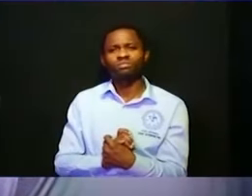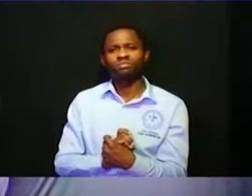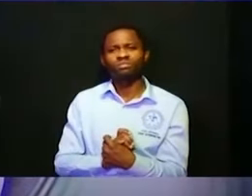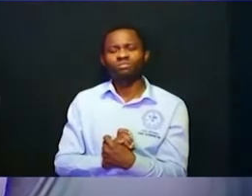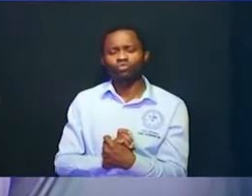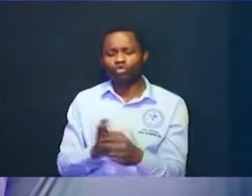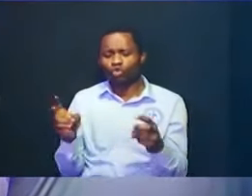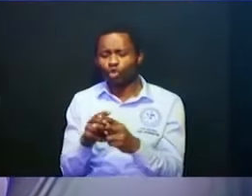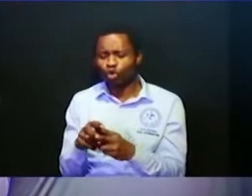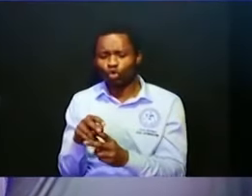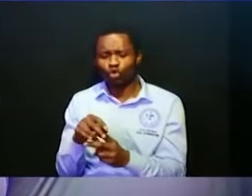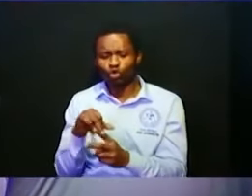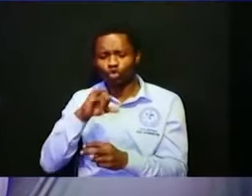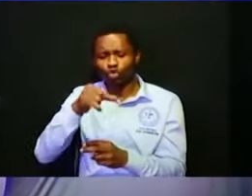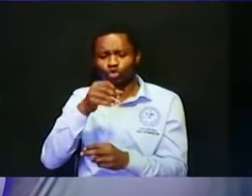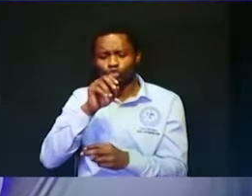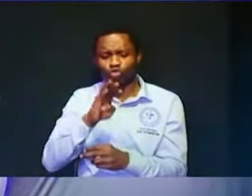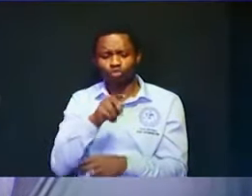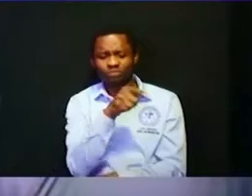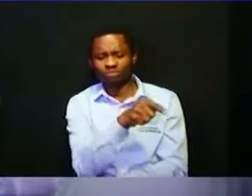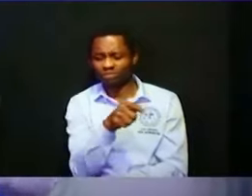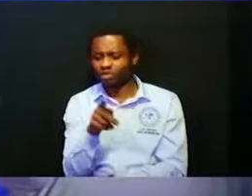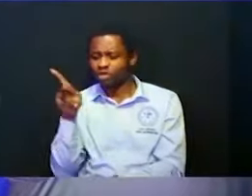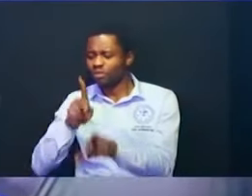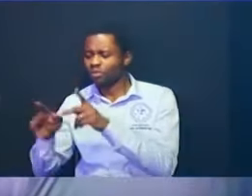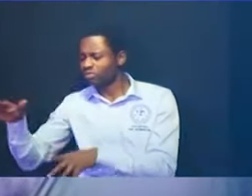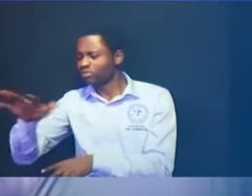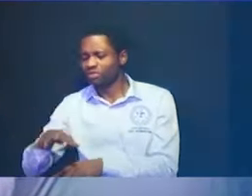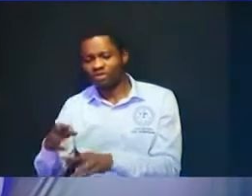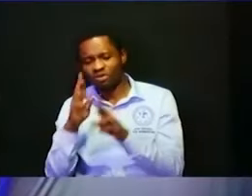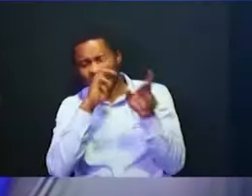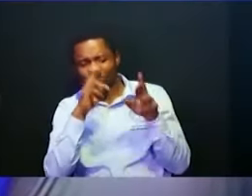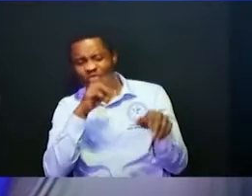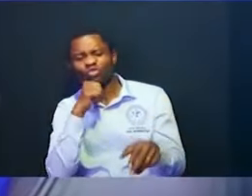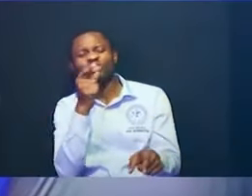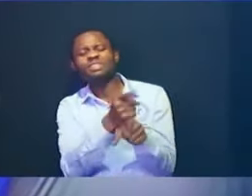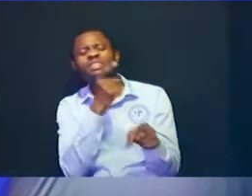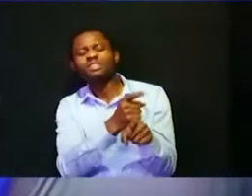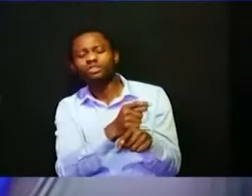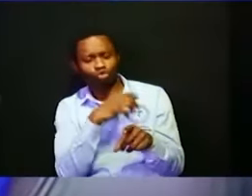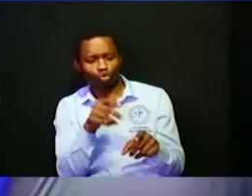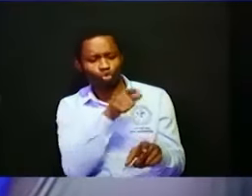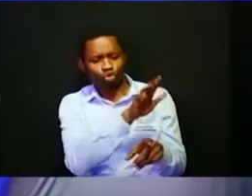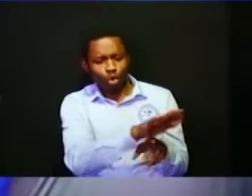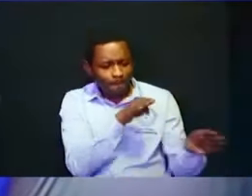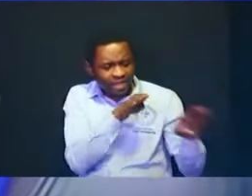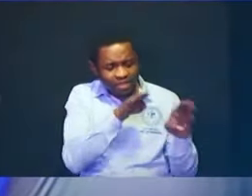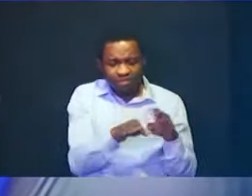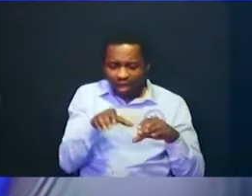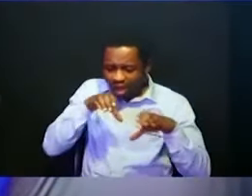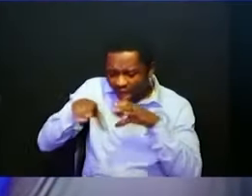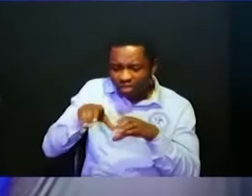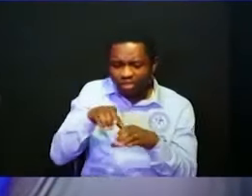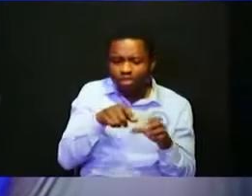coming to him, it is based on something, it is founded on who he is, good man. Enti obu oni ni dia wode ma no enye